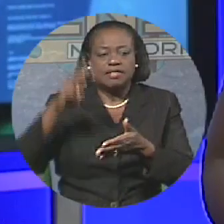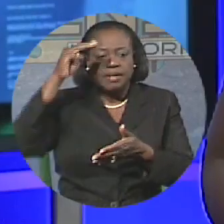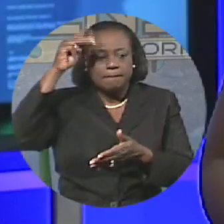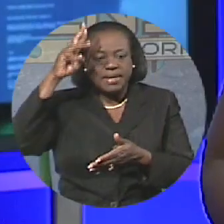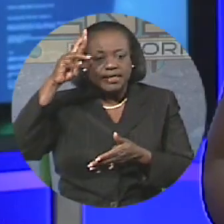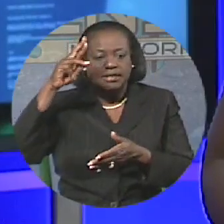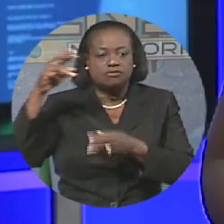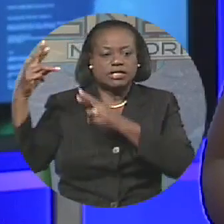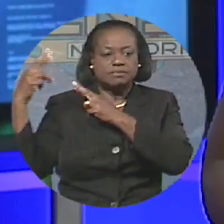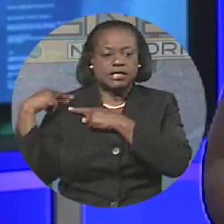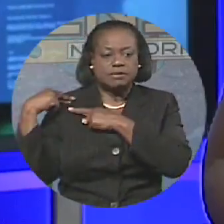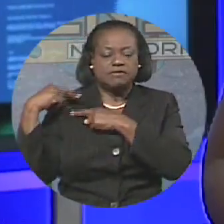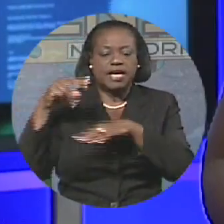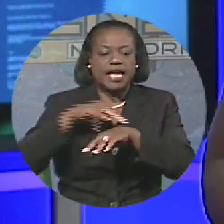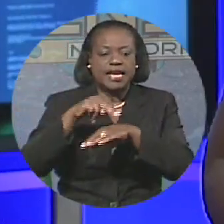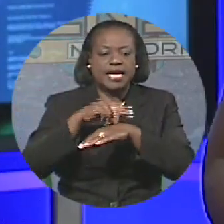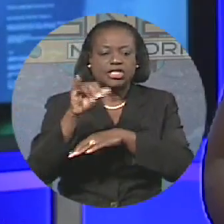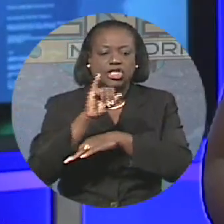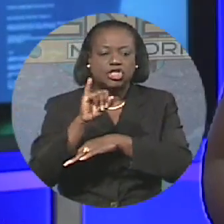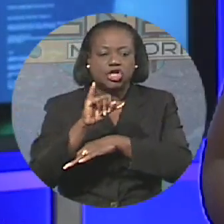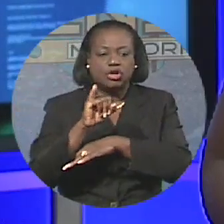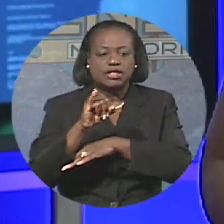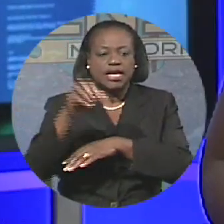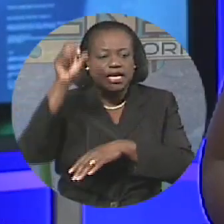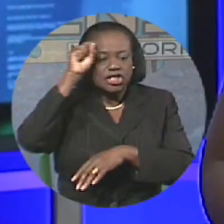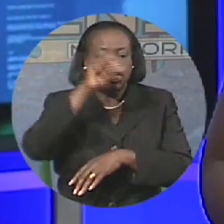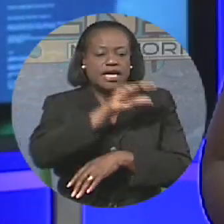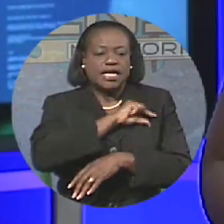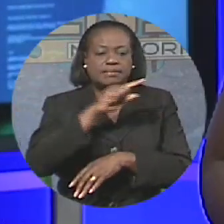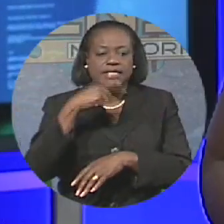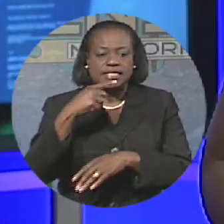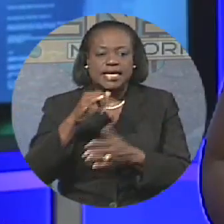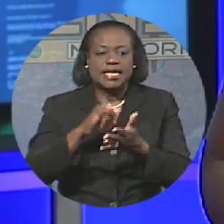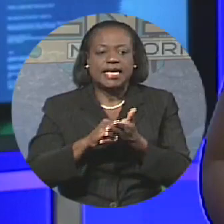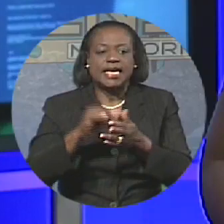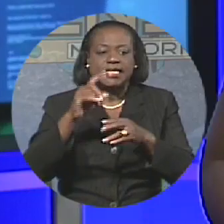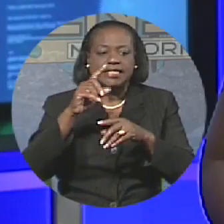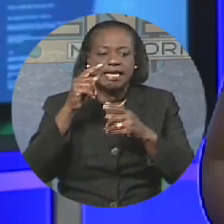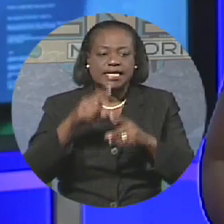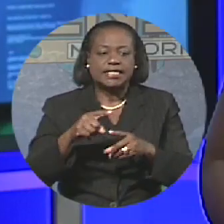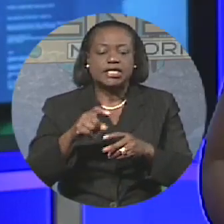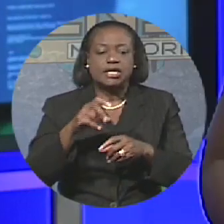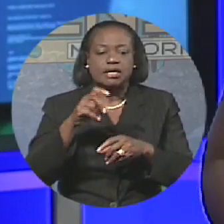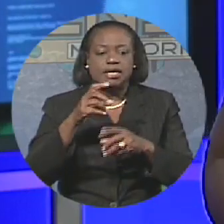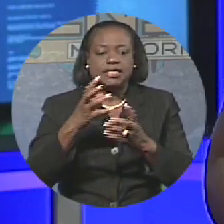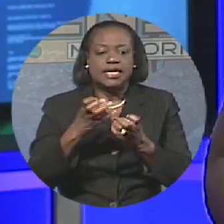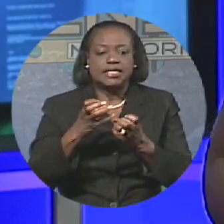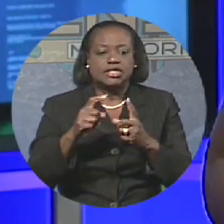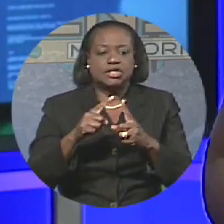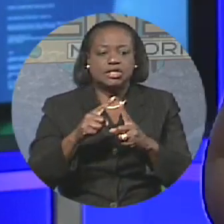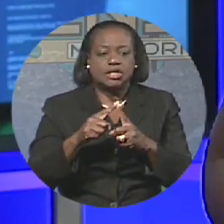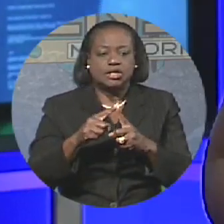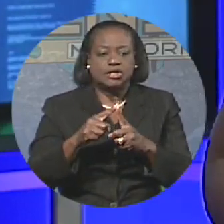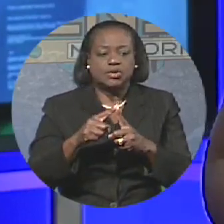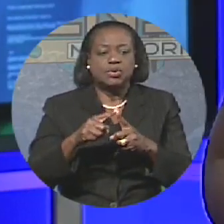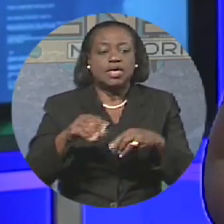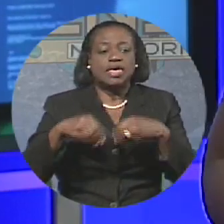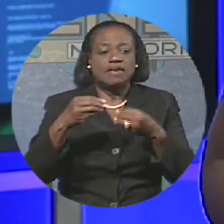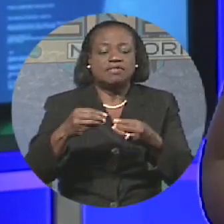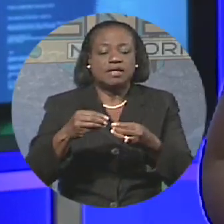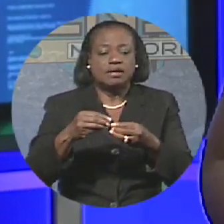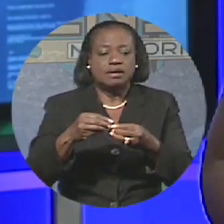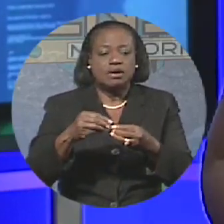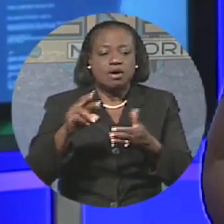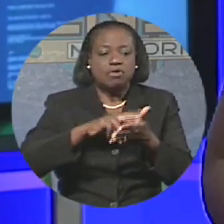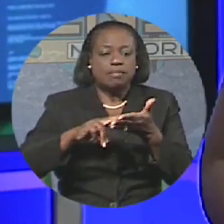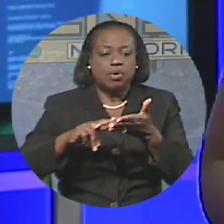national insurance, Shane Gibson, told ZNS News he intends to present that report on the National Insurance Board at the next sitting of the House